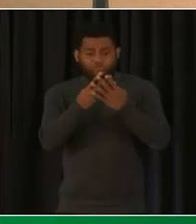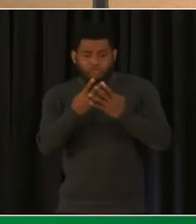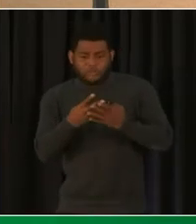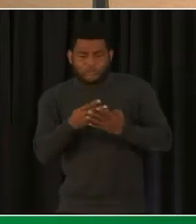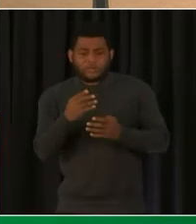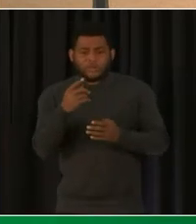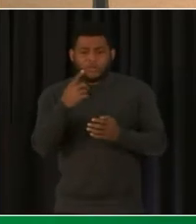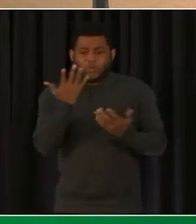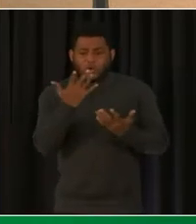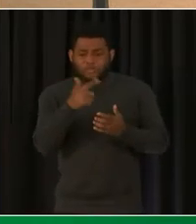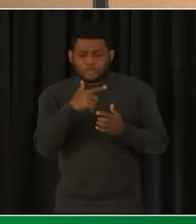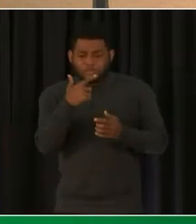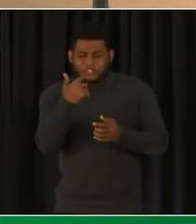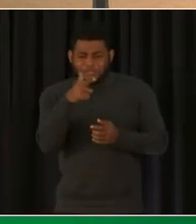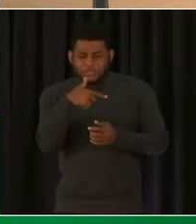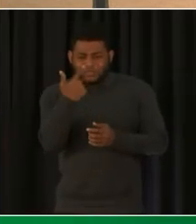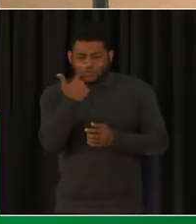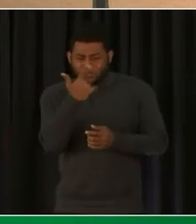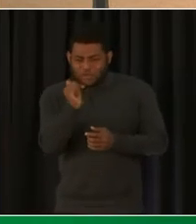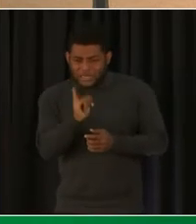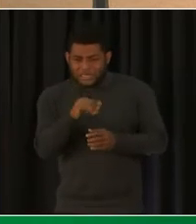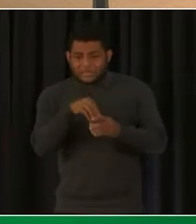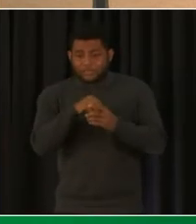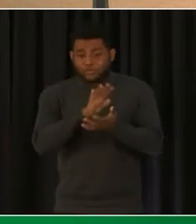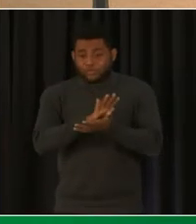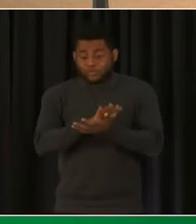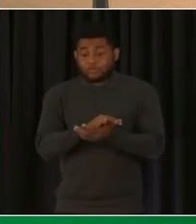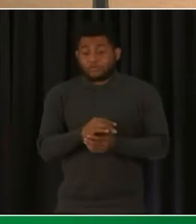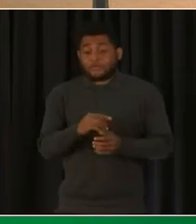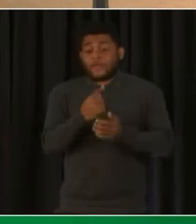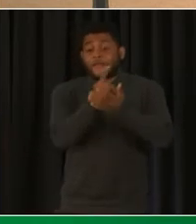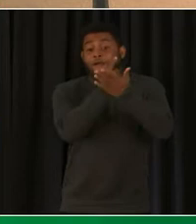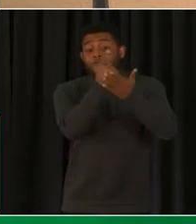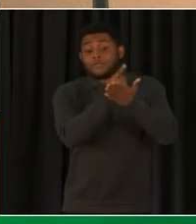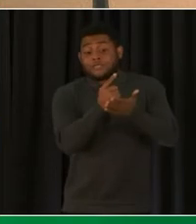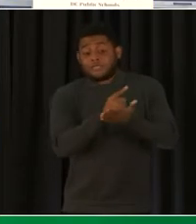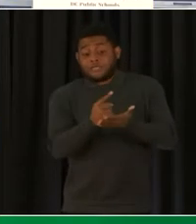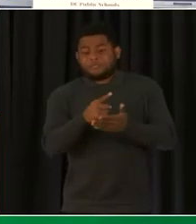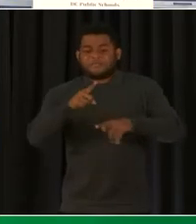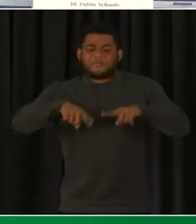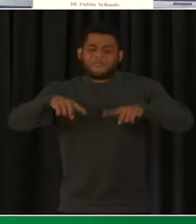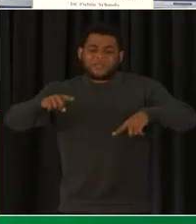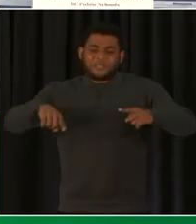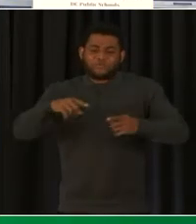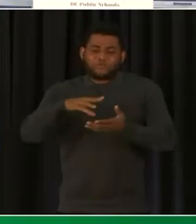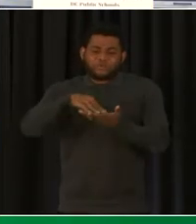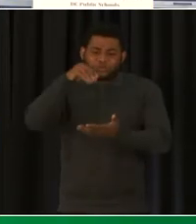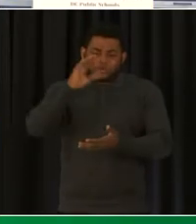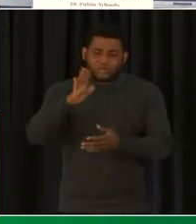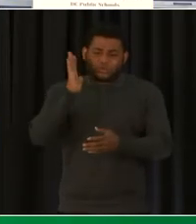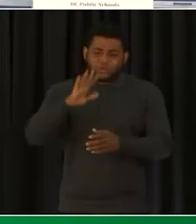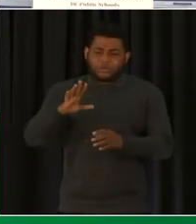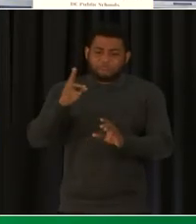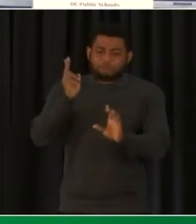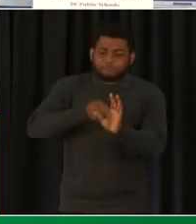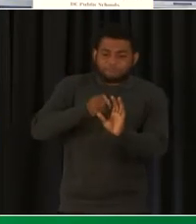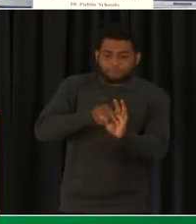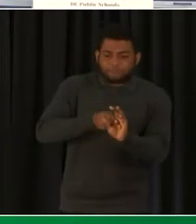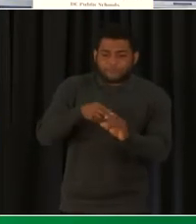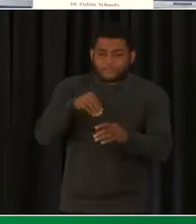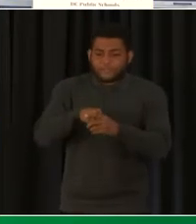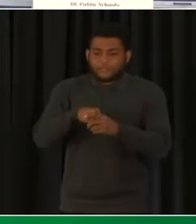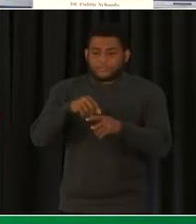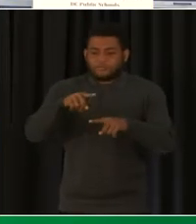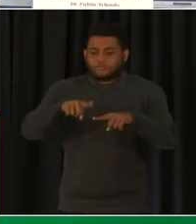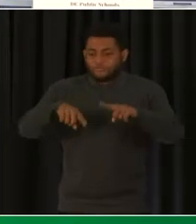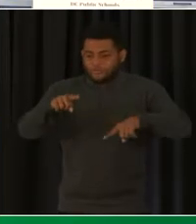per week, each of our DCPS schools participates in the COVID-19 screening testing. Again,